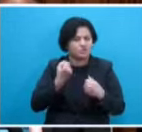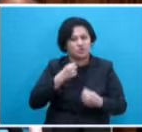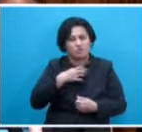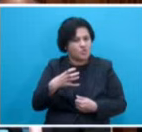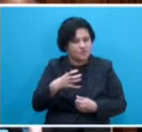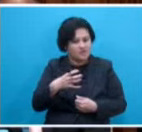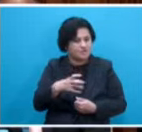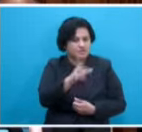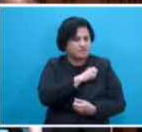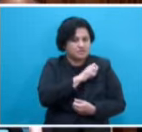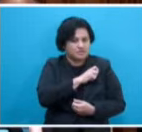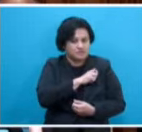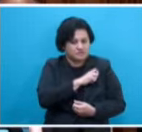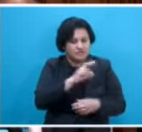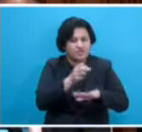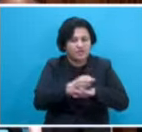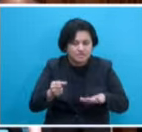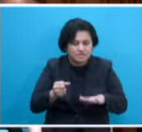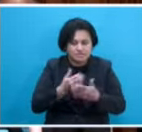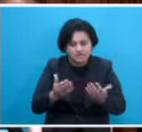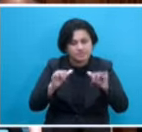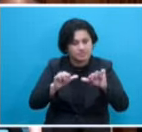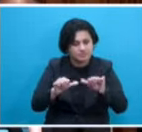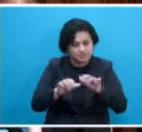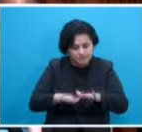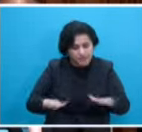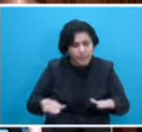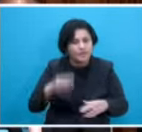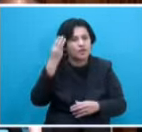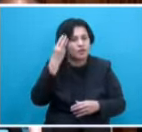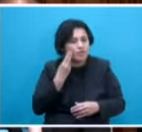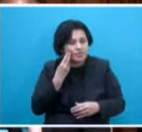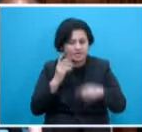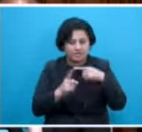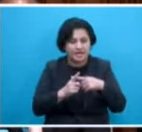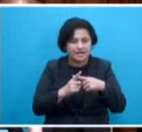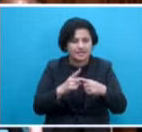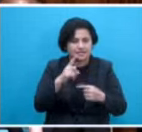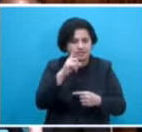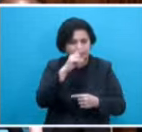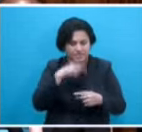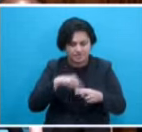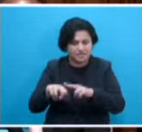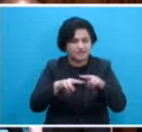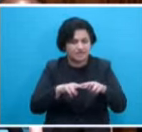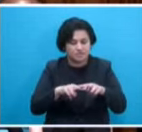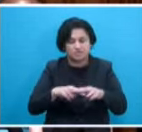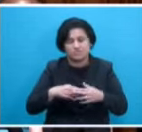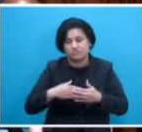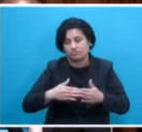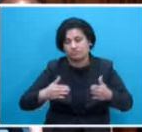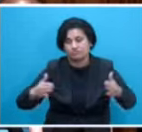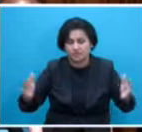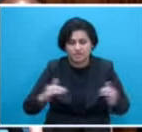to protect our children, our women, our citizens, to maintain law and order with the widespread use of drugs and the